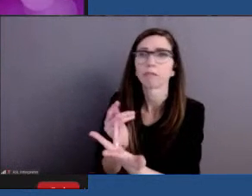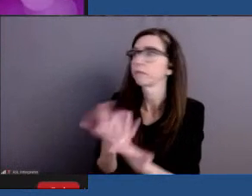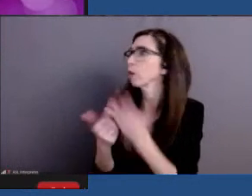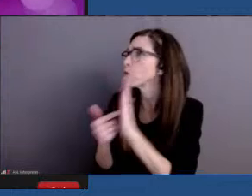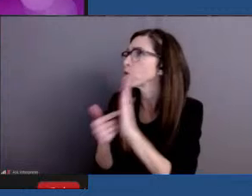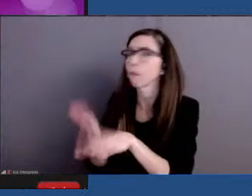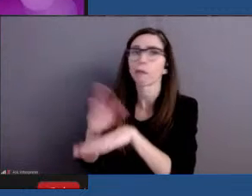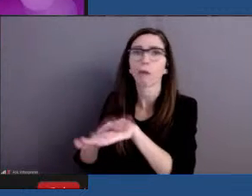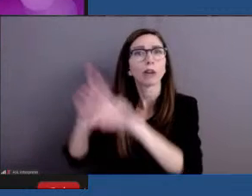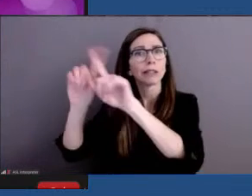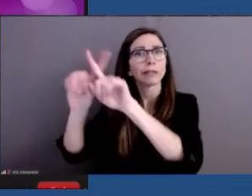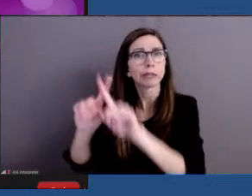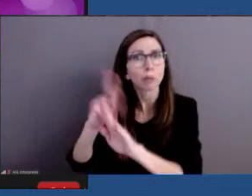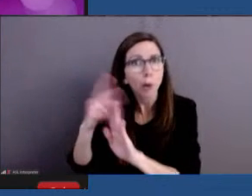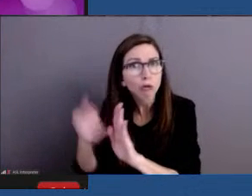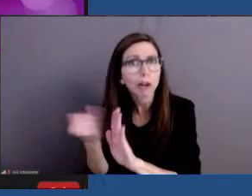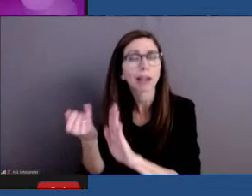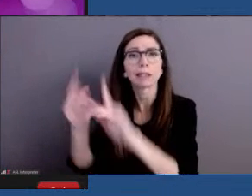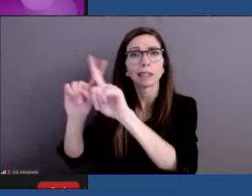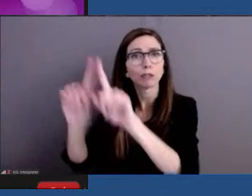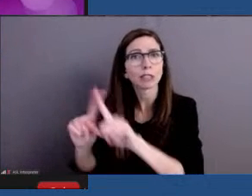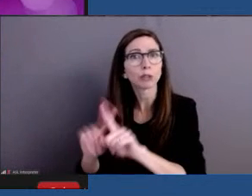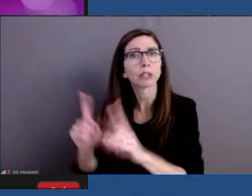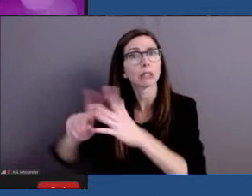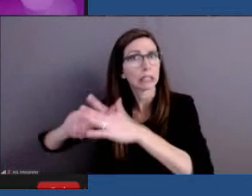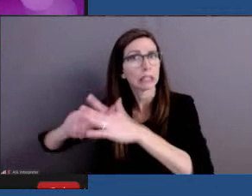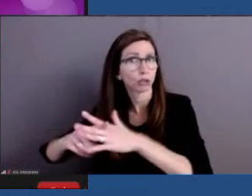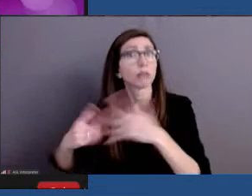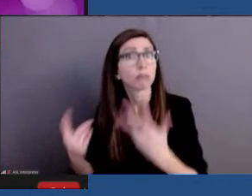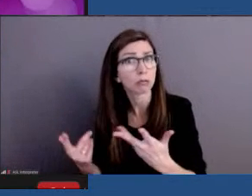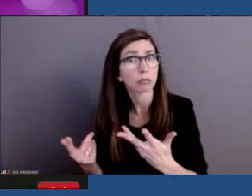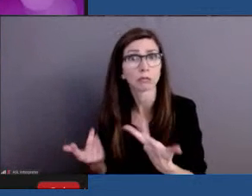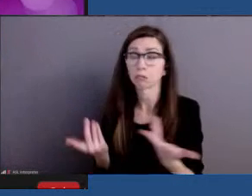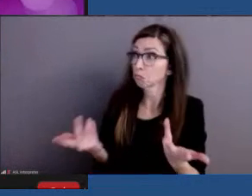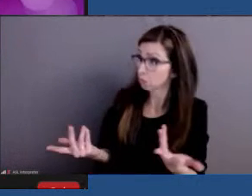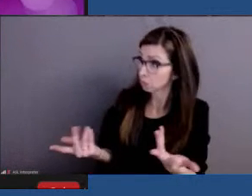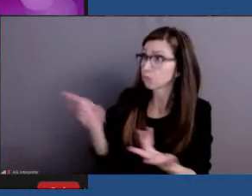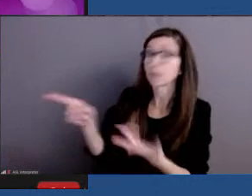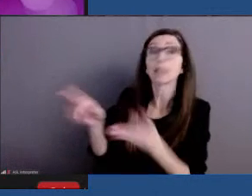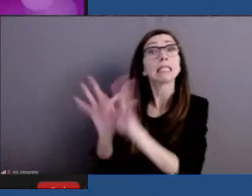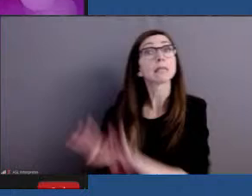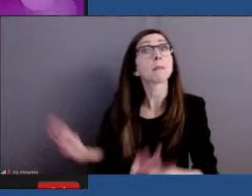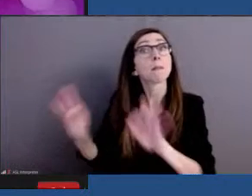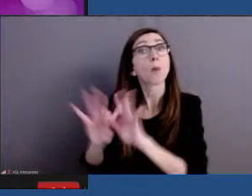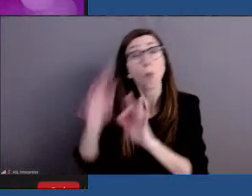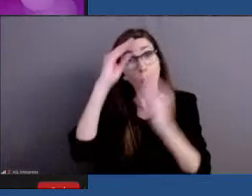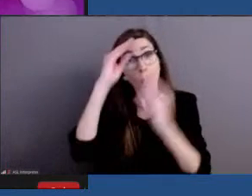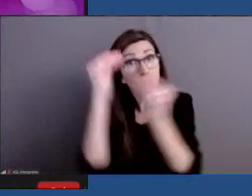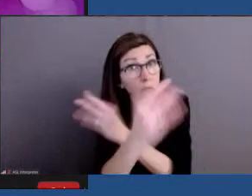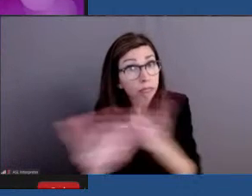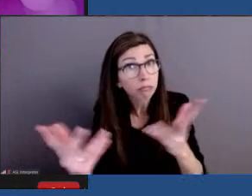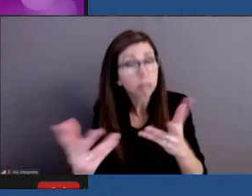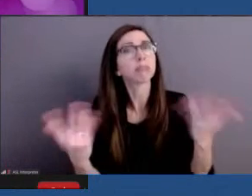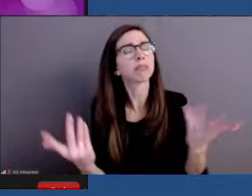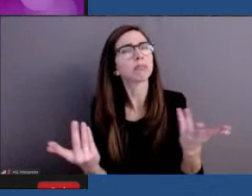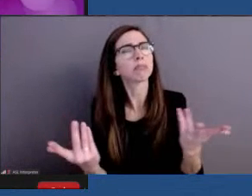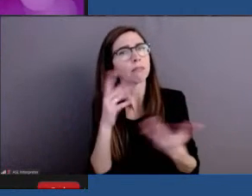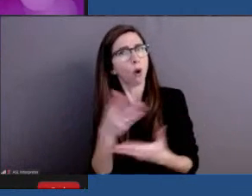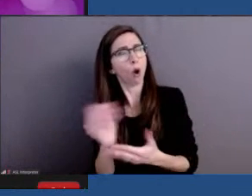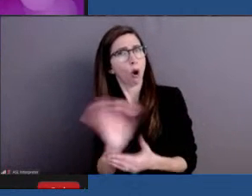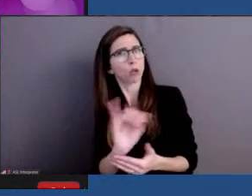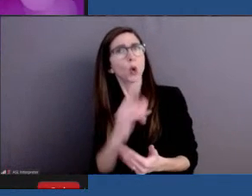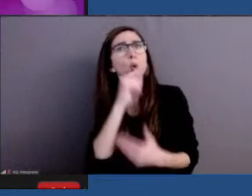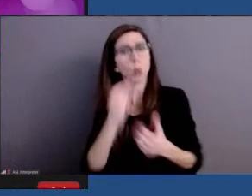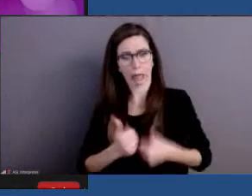initiatives. These accessibility statements in staff reports are important to transparency and for Ottawans to better understand